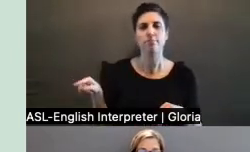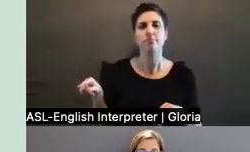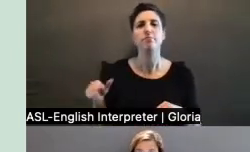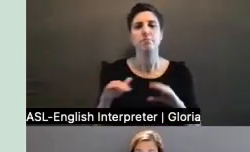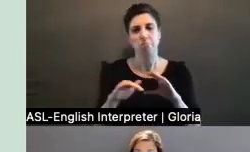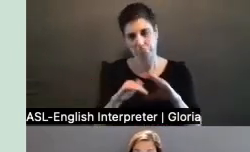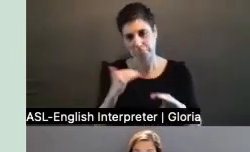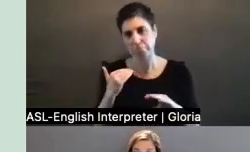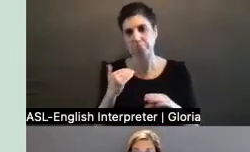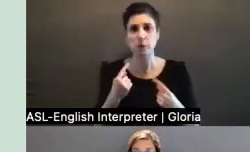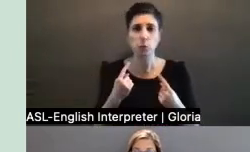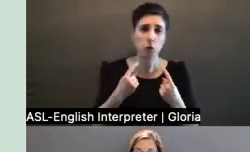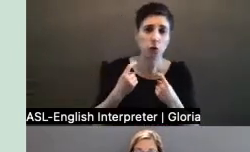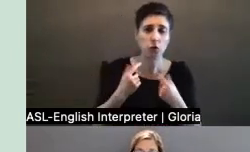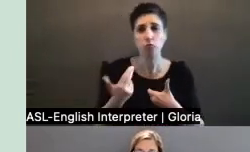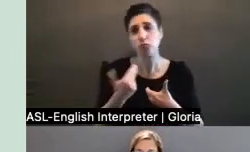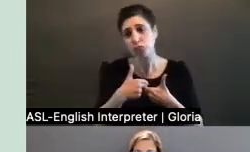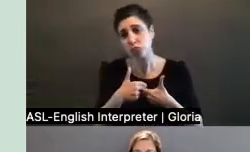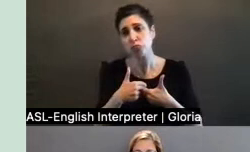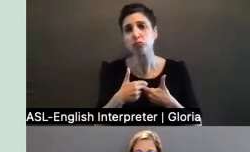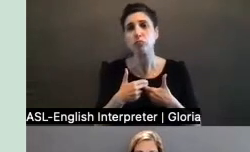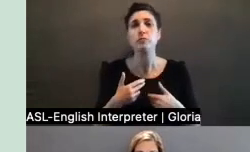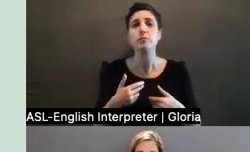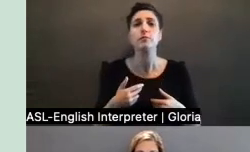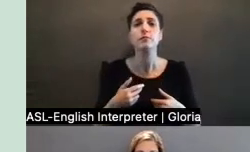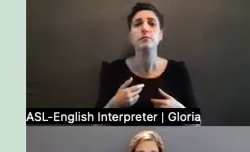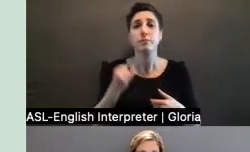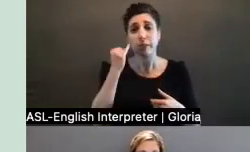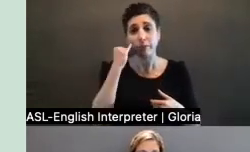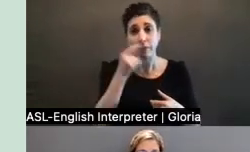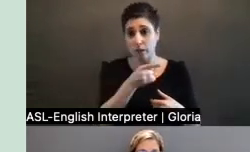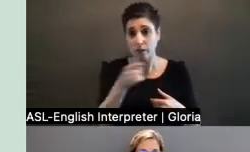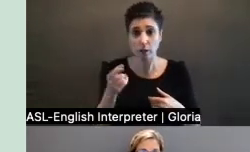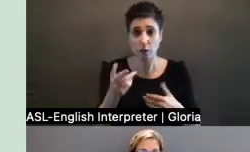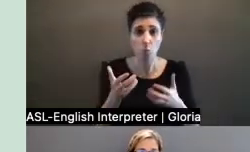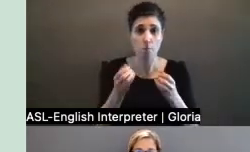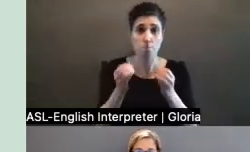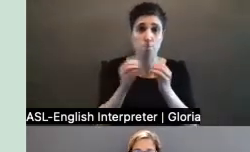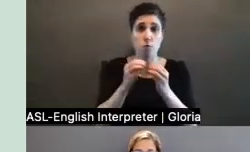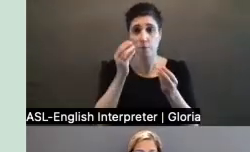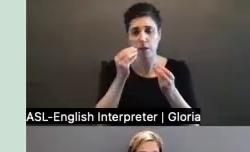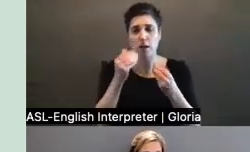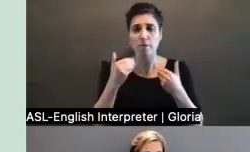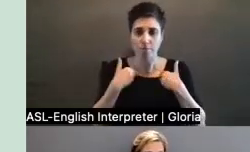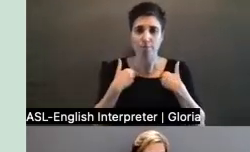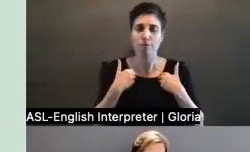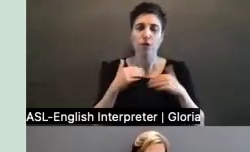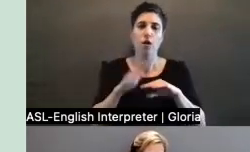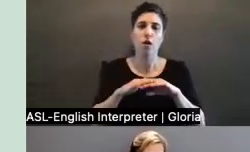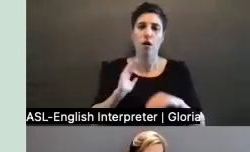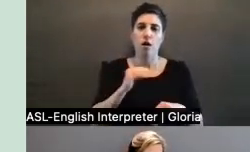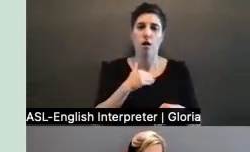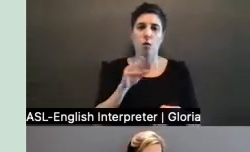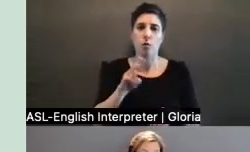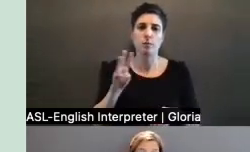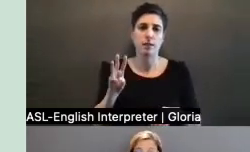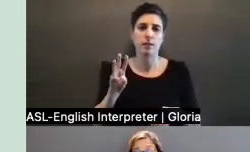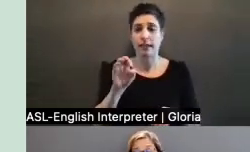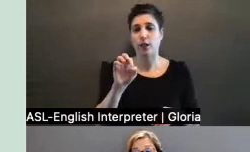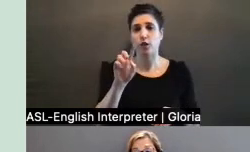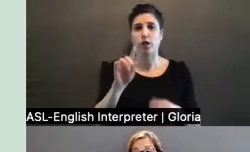tracy@alphaplus.ca. And if you're interested in more information just on our website, look for the Educator Network under